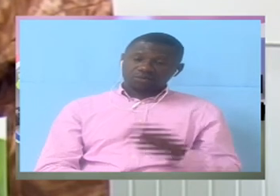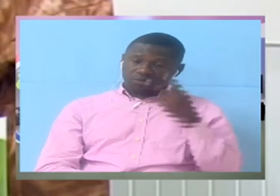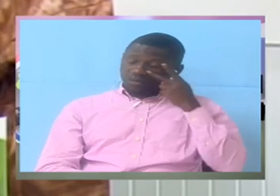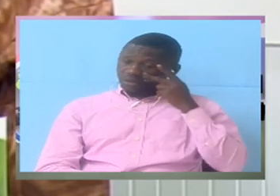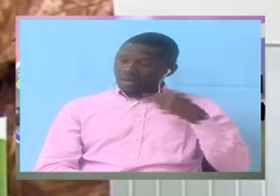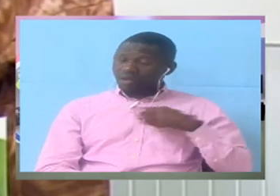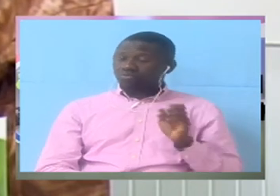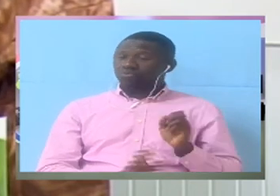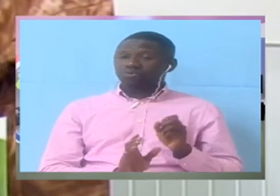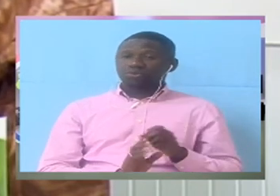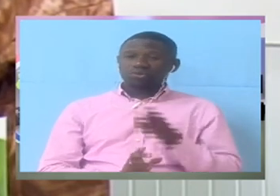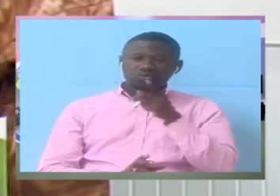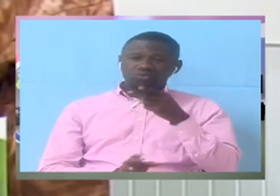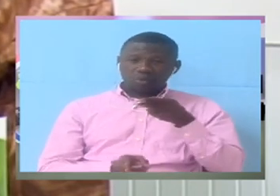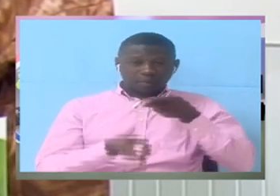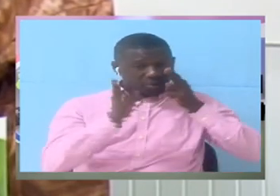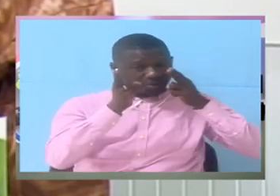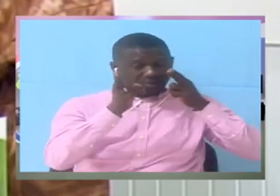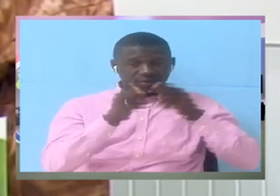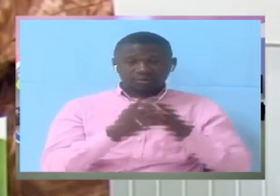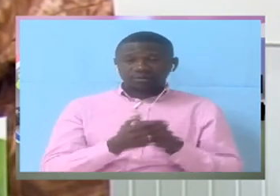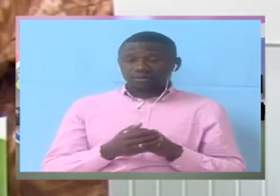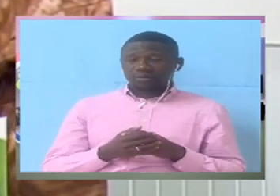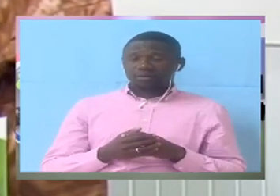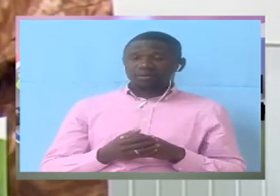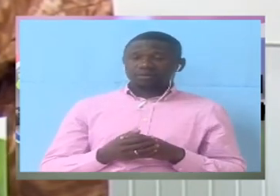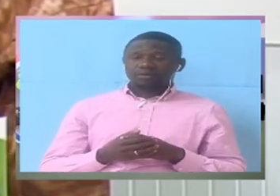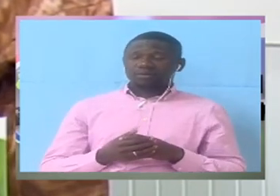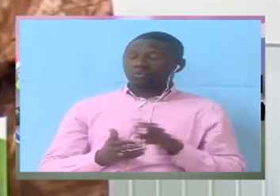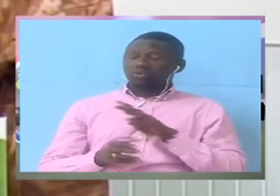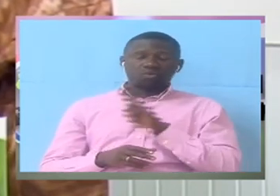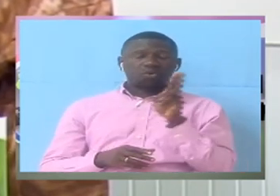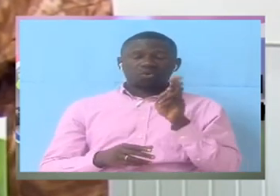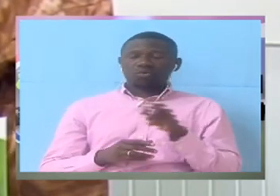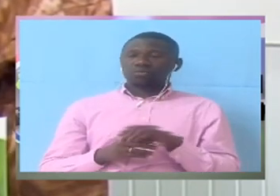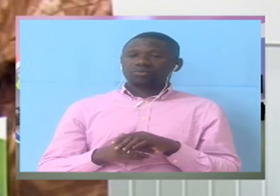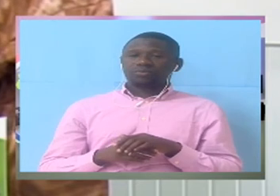No. Well, it was 7 of you. I